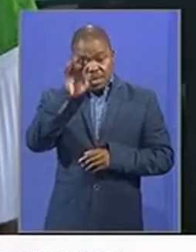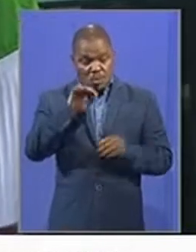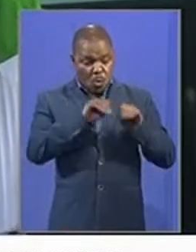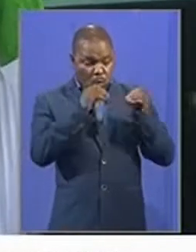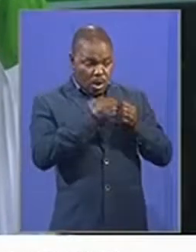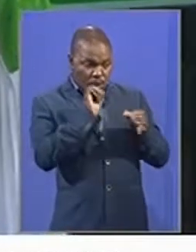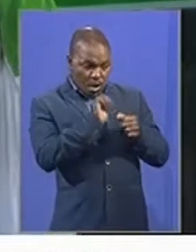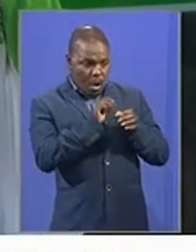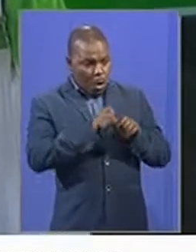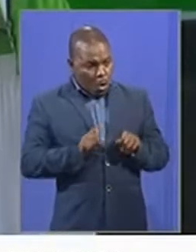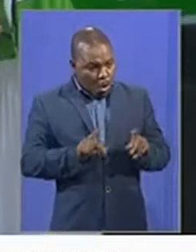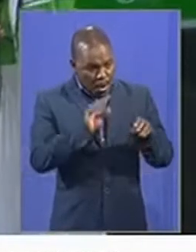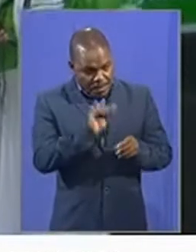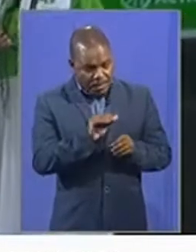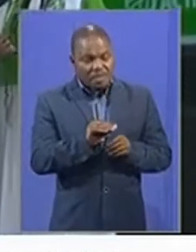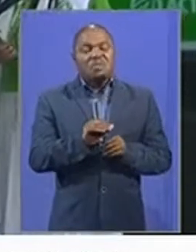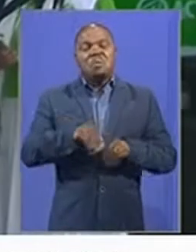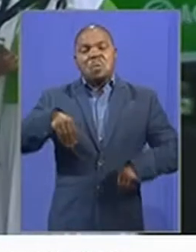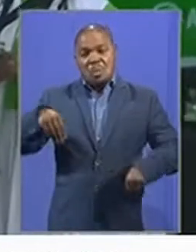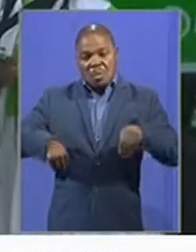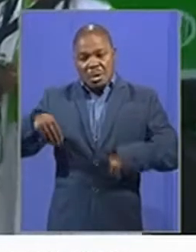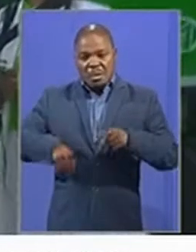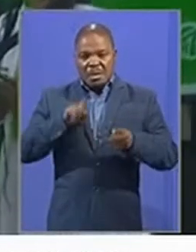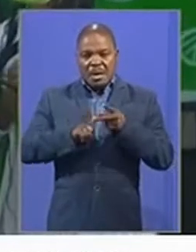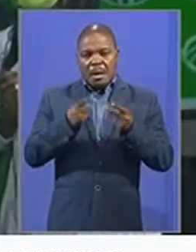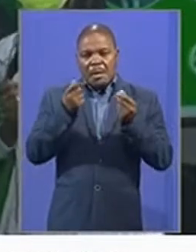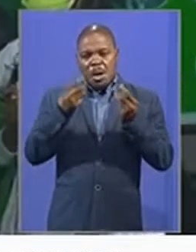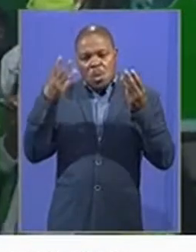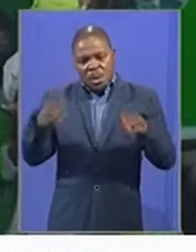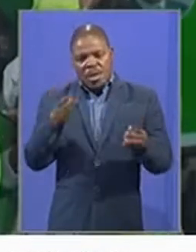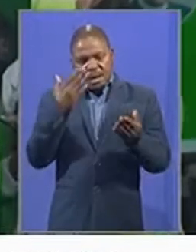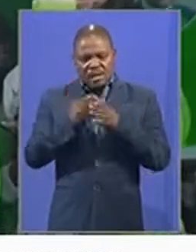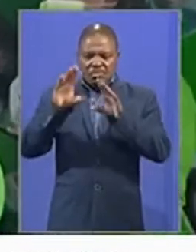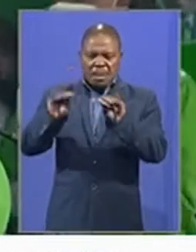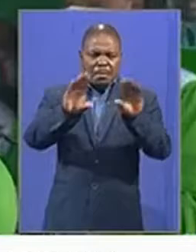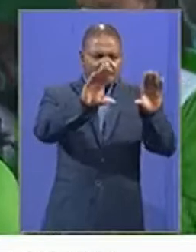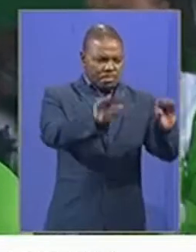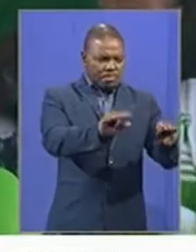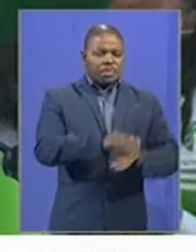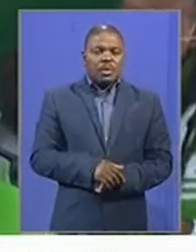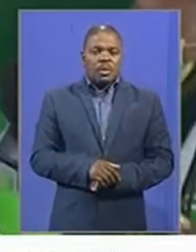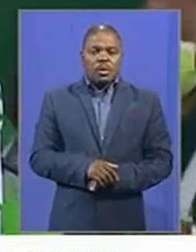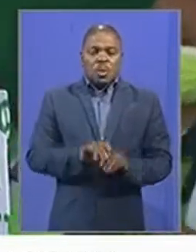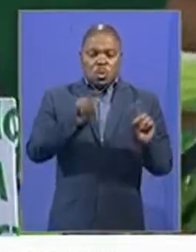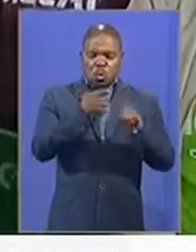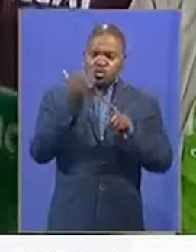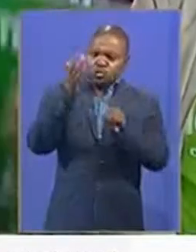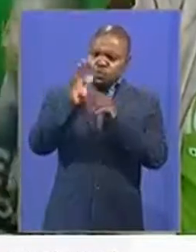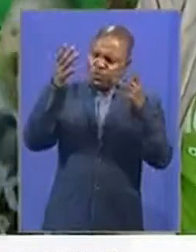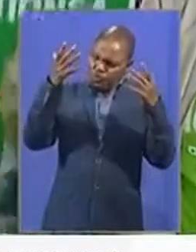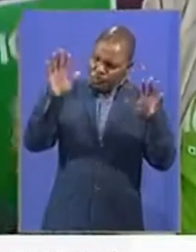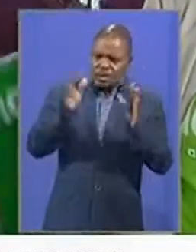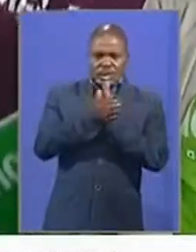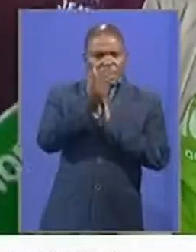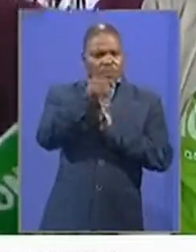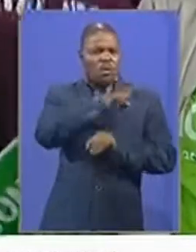tšhono le ikaelela go samagana le bonweenwee le tshenyo ya madi mo bo mmasepala. A re o supile fa a na le bokgoni ba seno ka